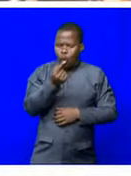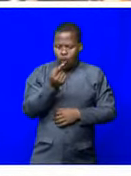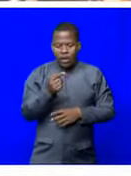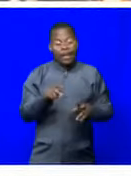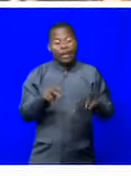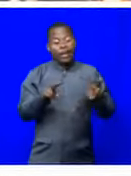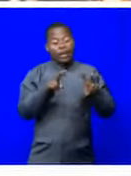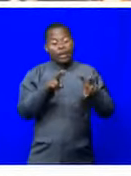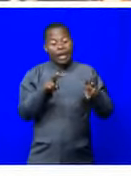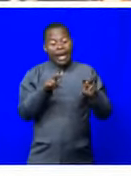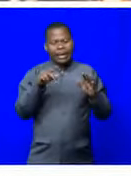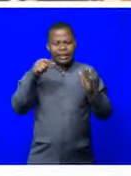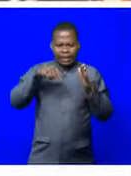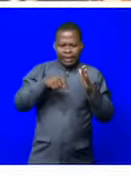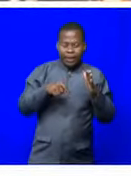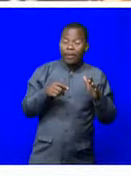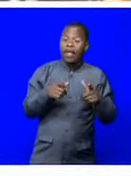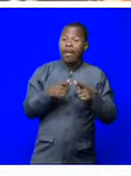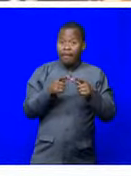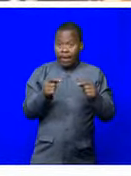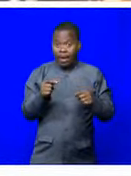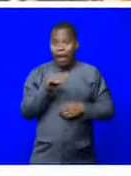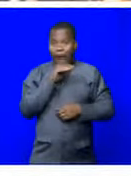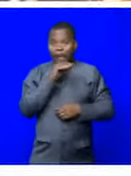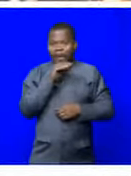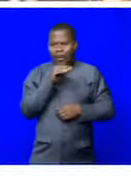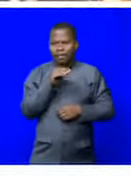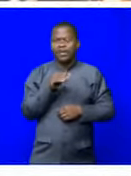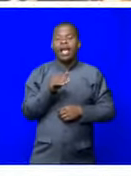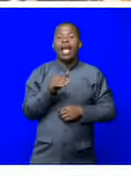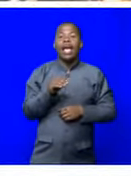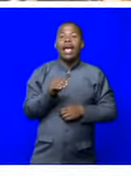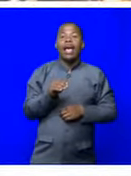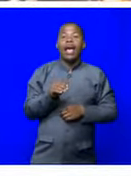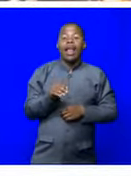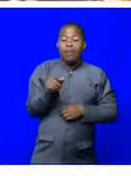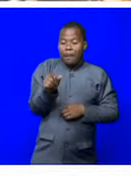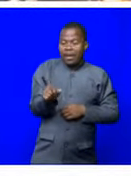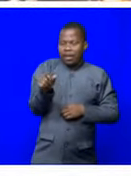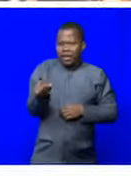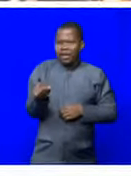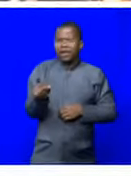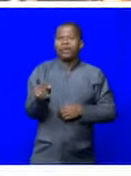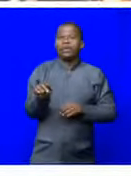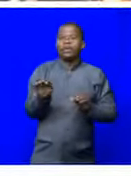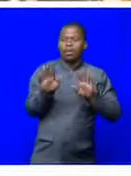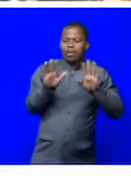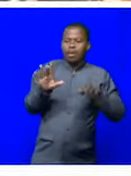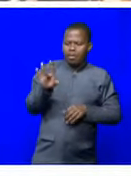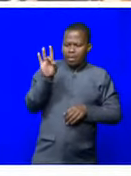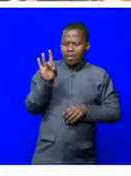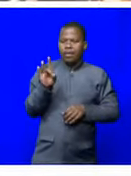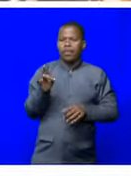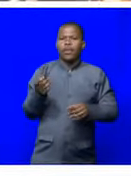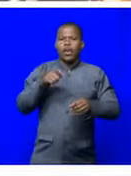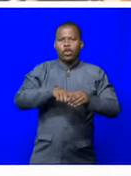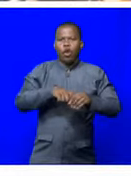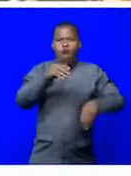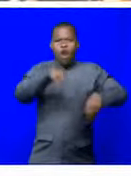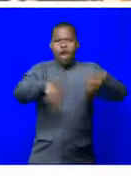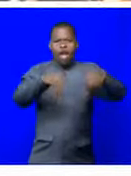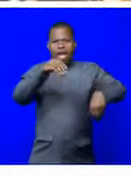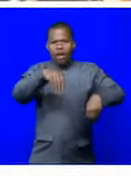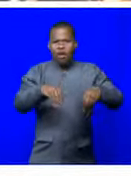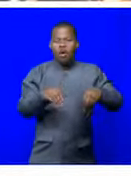luphenyo loluphelele lwentiwa kubuka ukuthi labo labanconyelwe kungenela lukhetho lasihlalo wenhlangano lengamele umdlalo